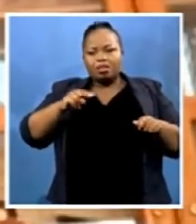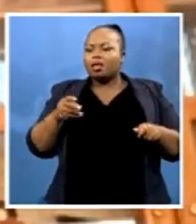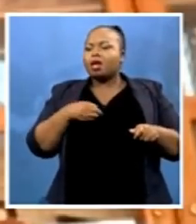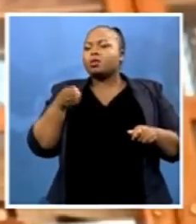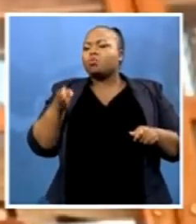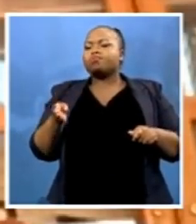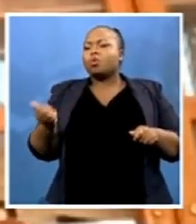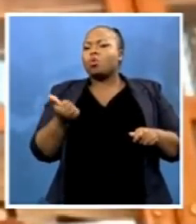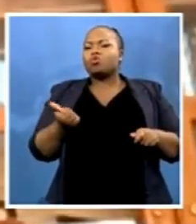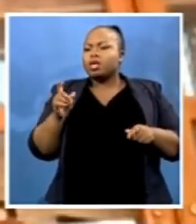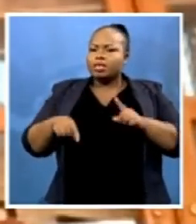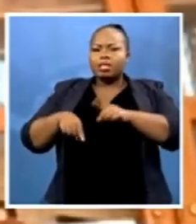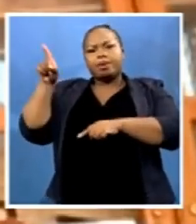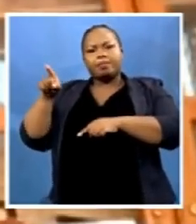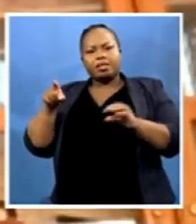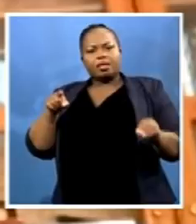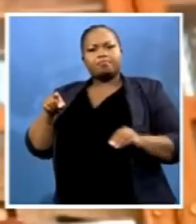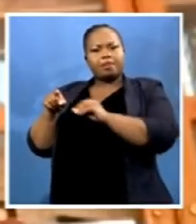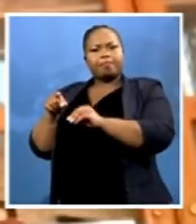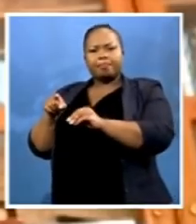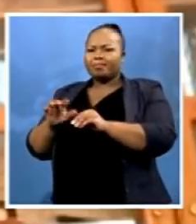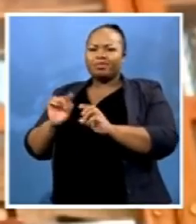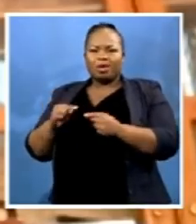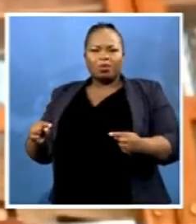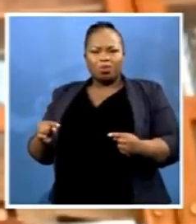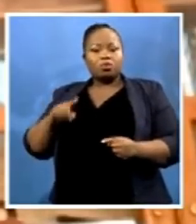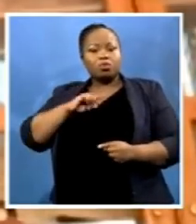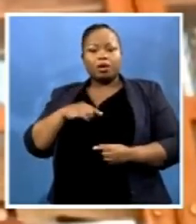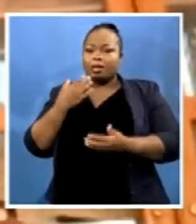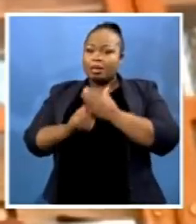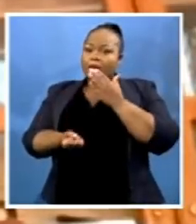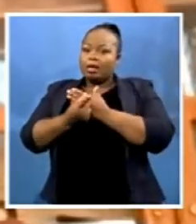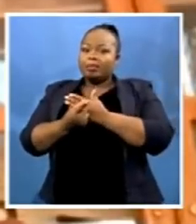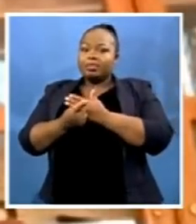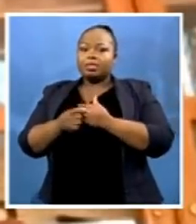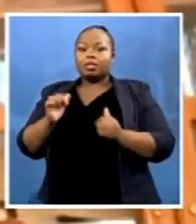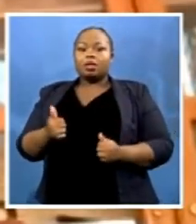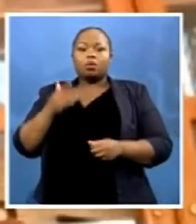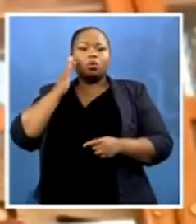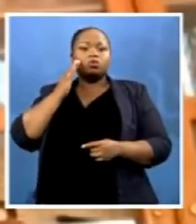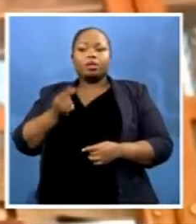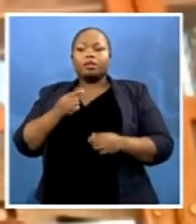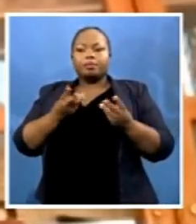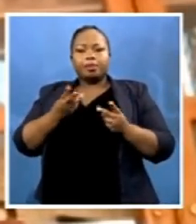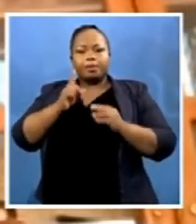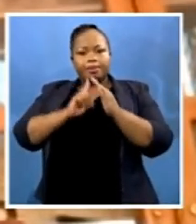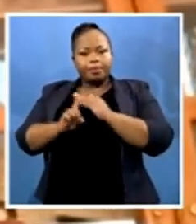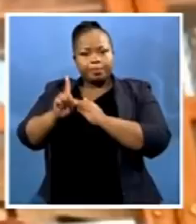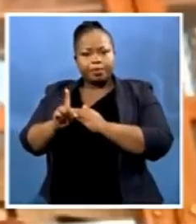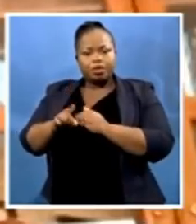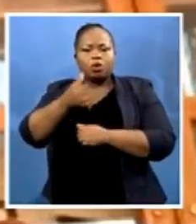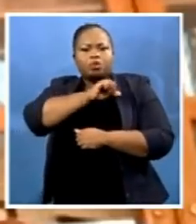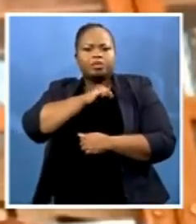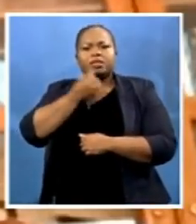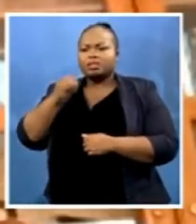a situation where the triage at the entry of the hospital must allow people to continue to be treated for other conditions, whilst